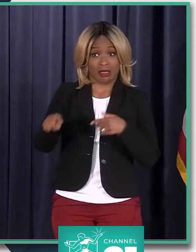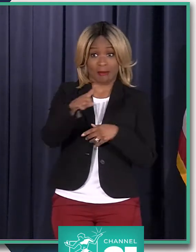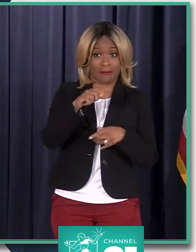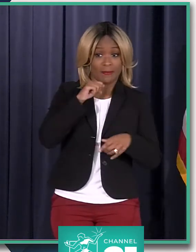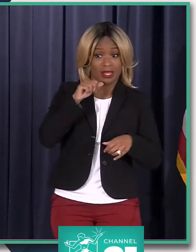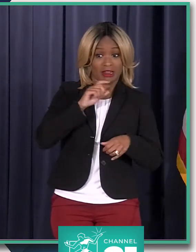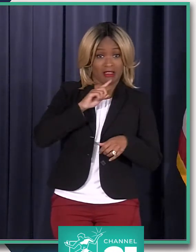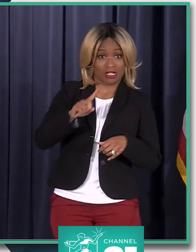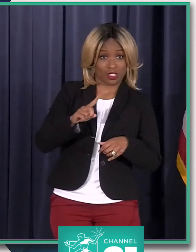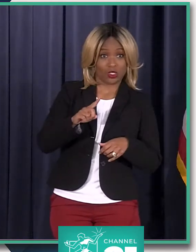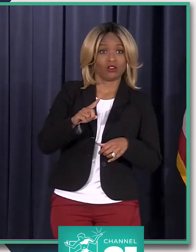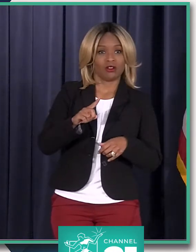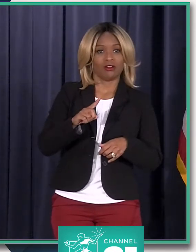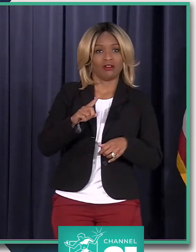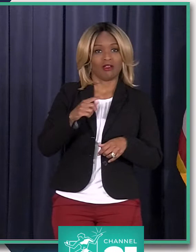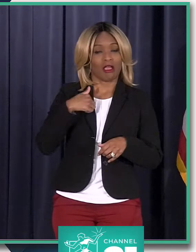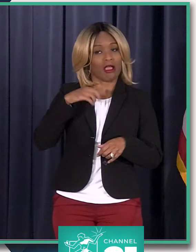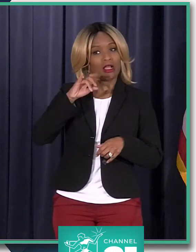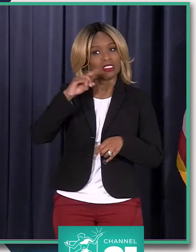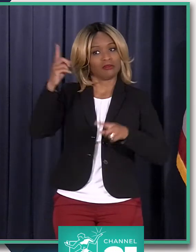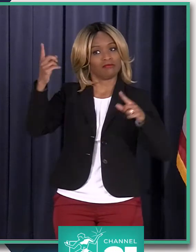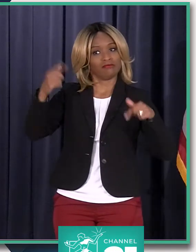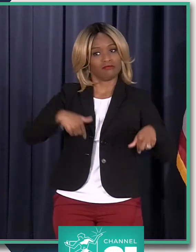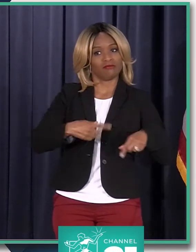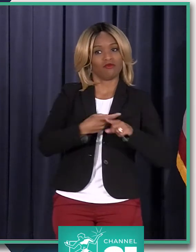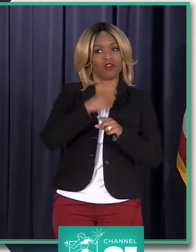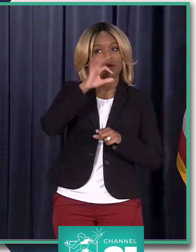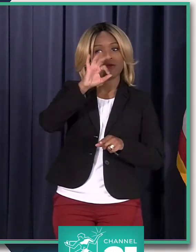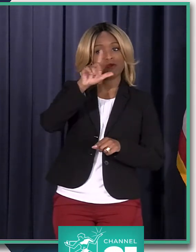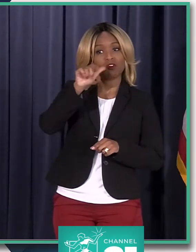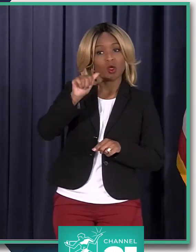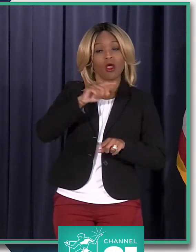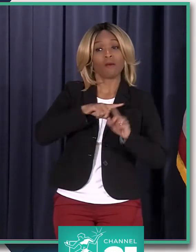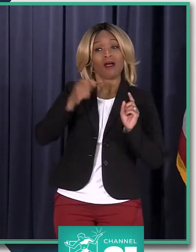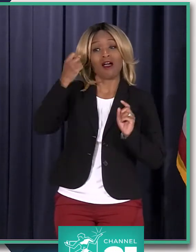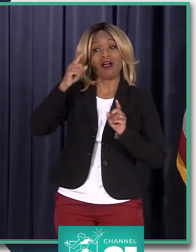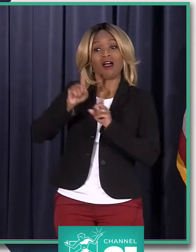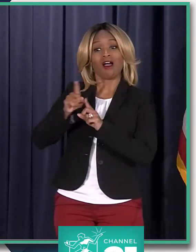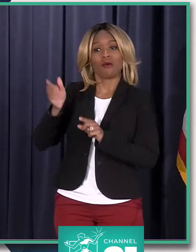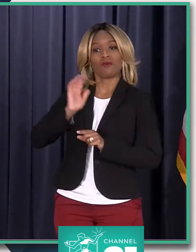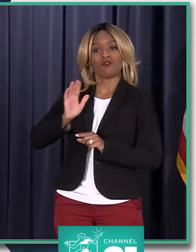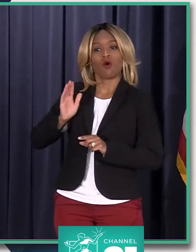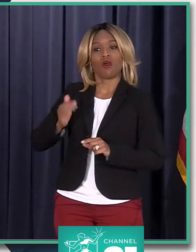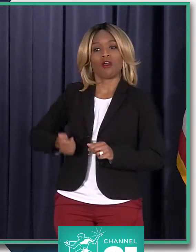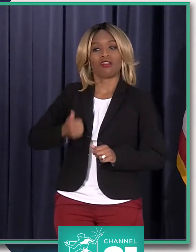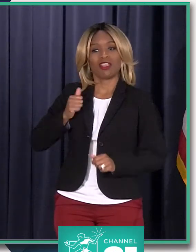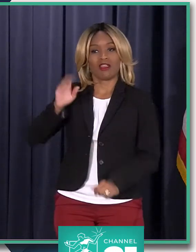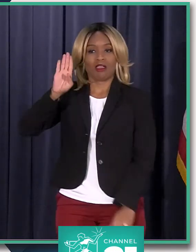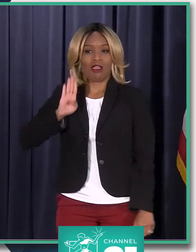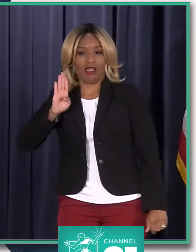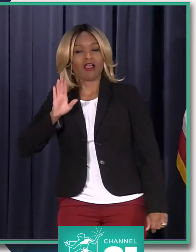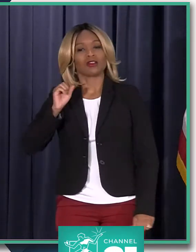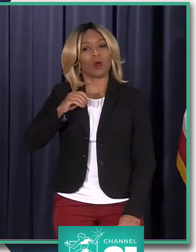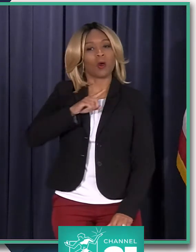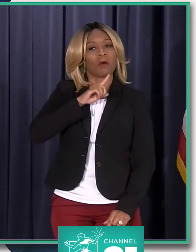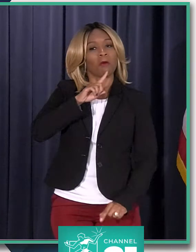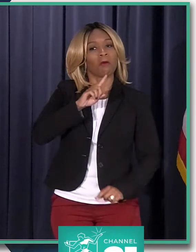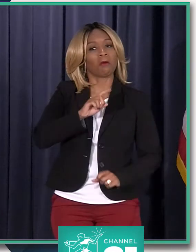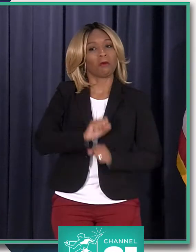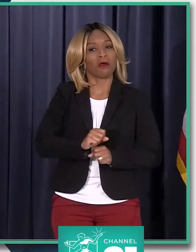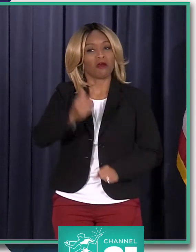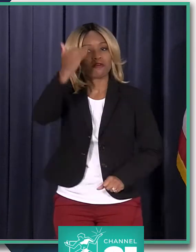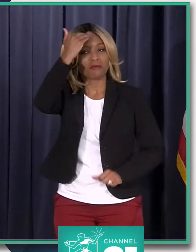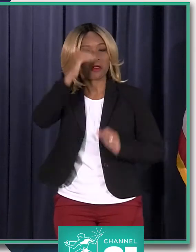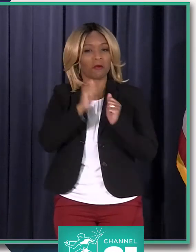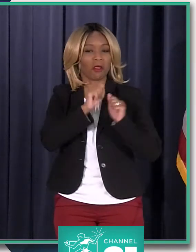I did come here from Florida, but I also used to live in Boston, so I'm familiar with the snow. So I think I'm going to be all